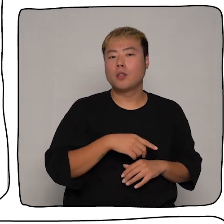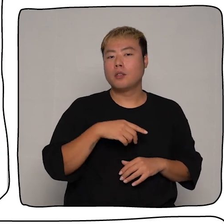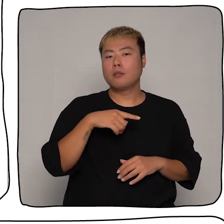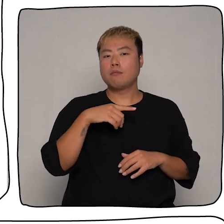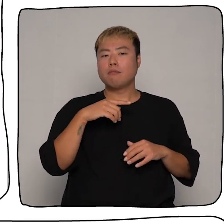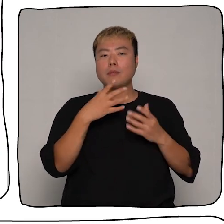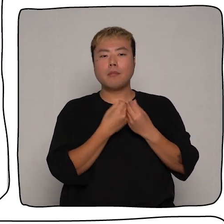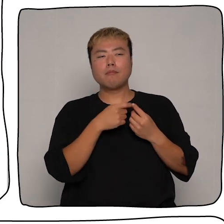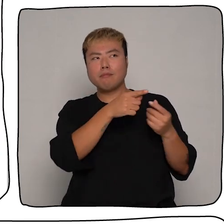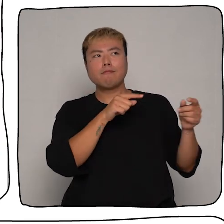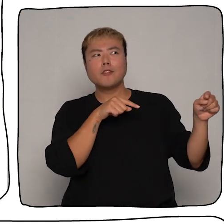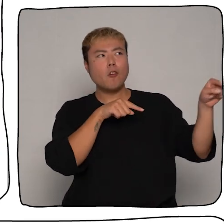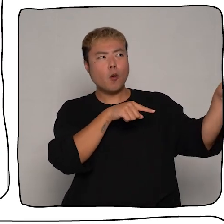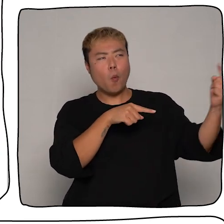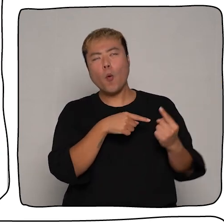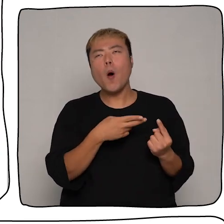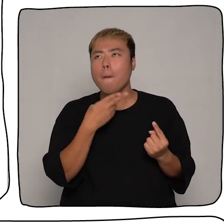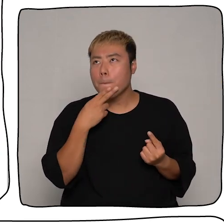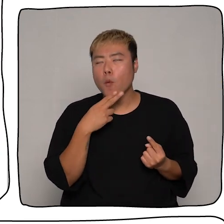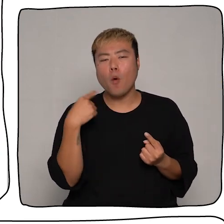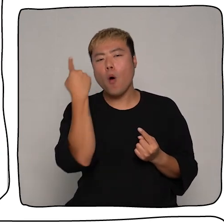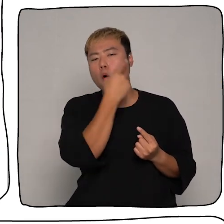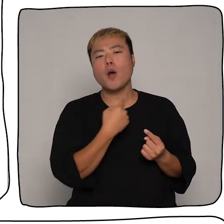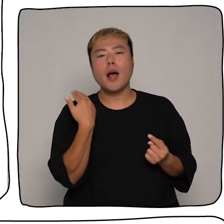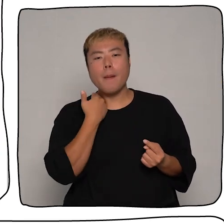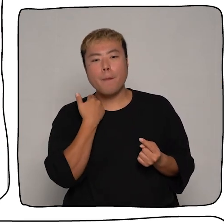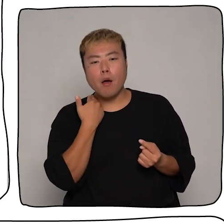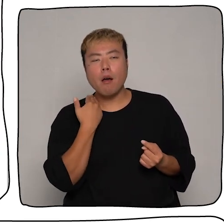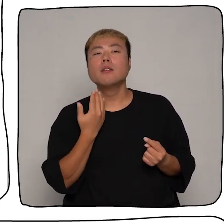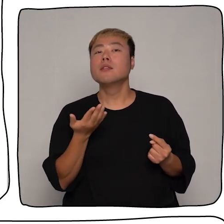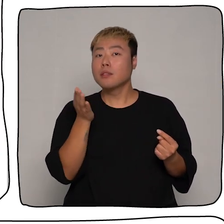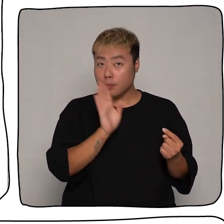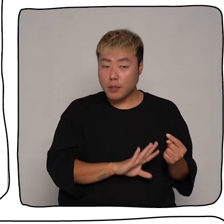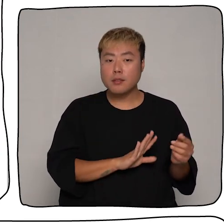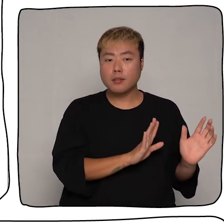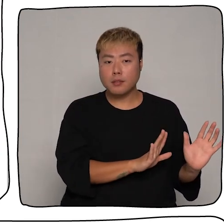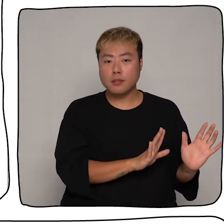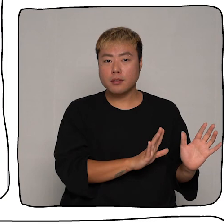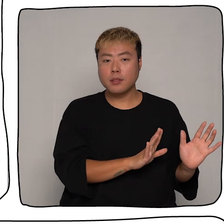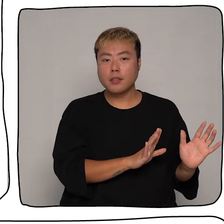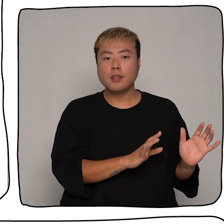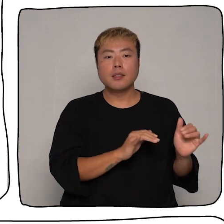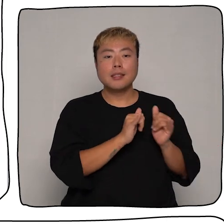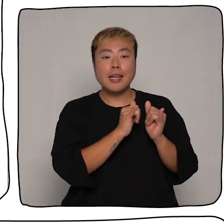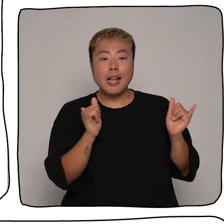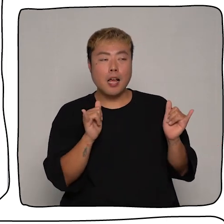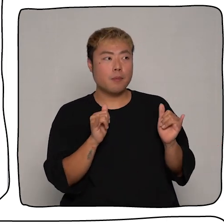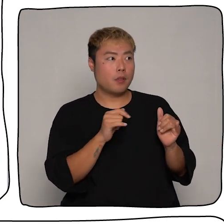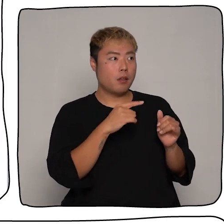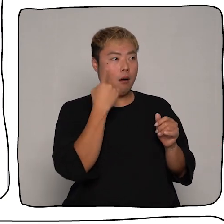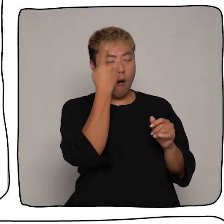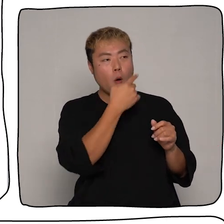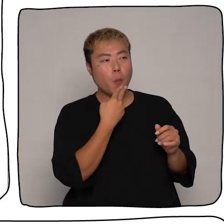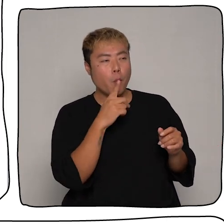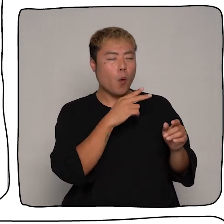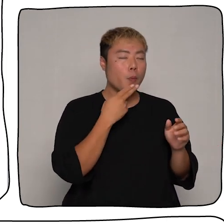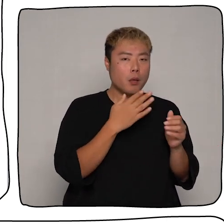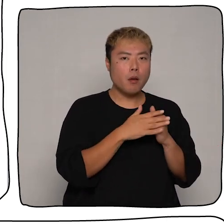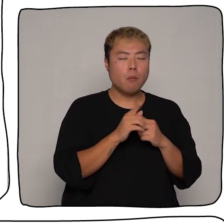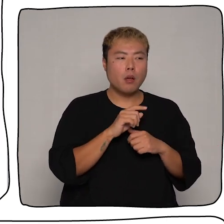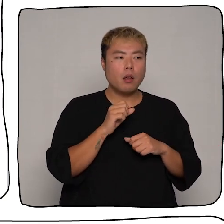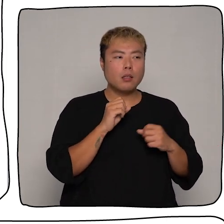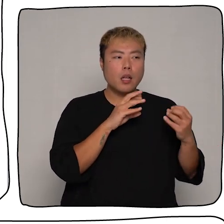and his or her facial expressions are not visible, people are more likely to communicate